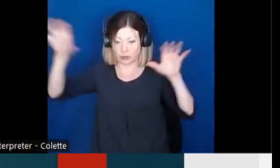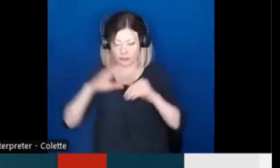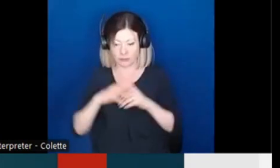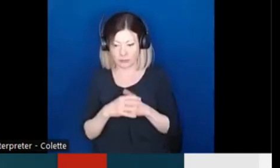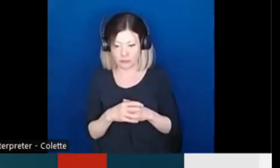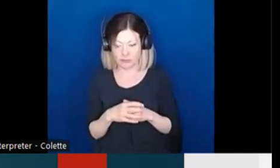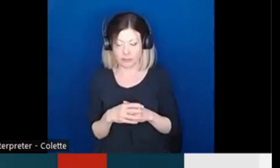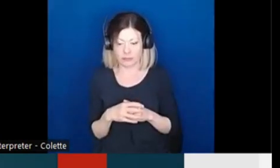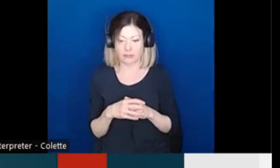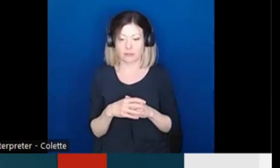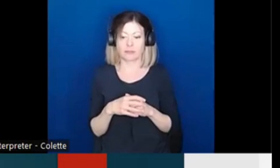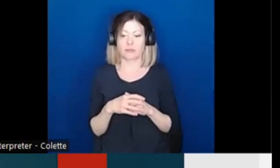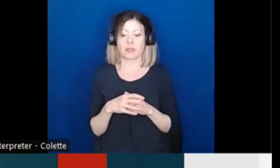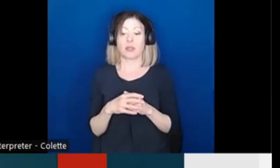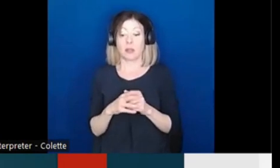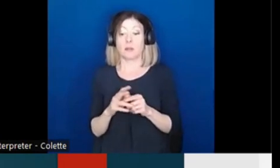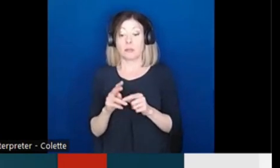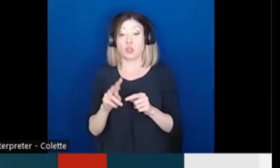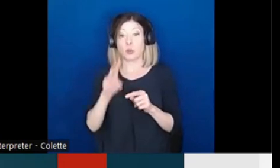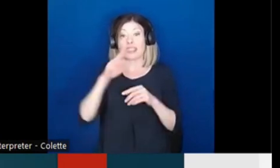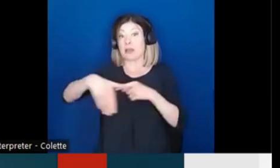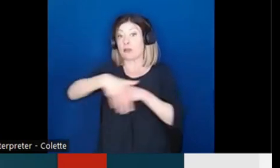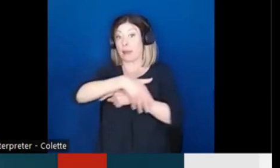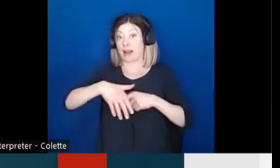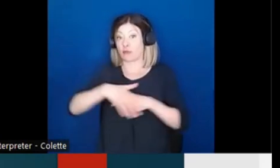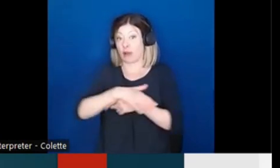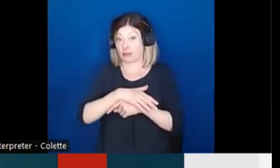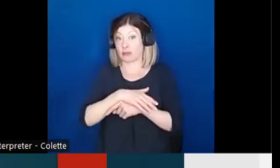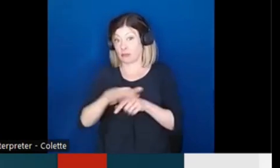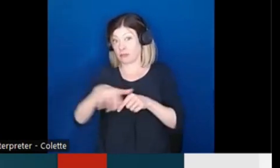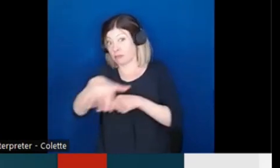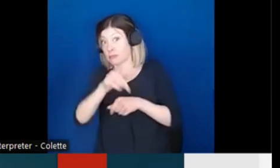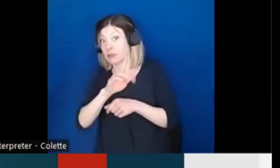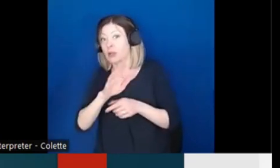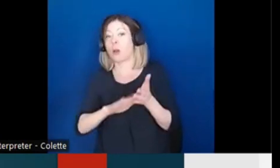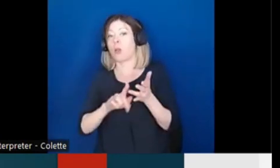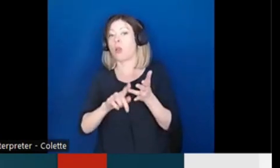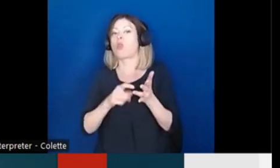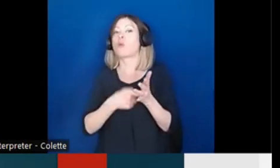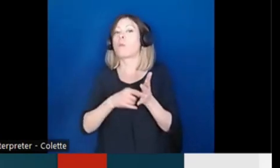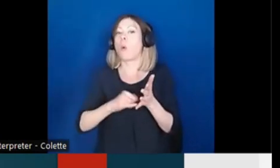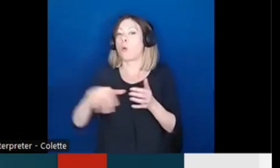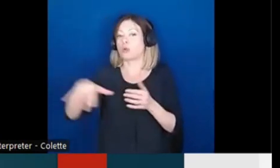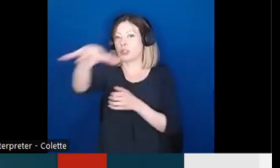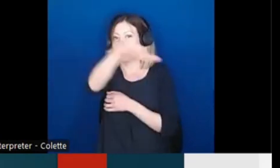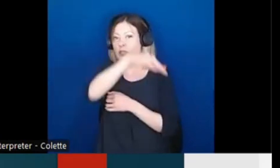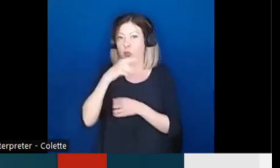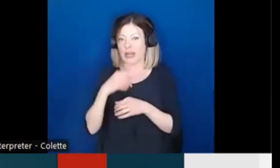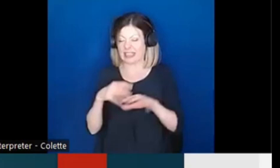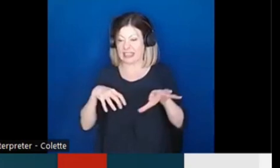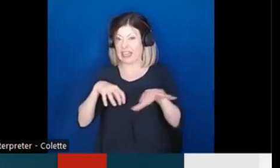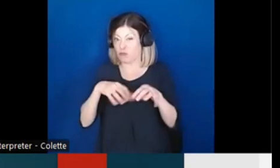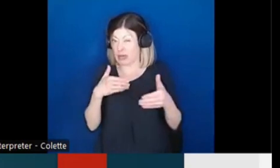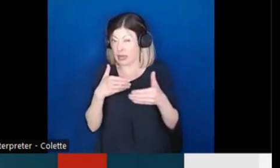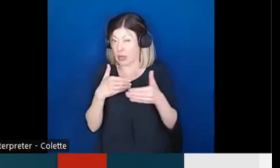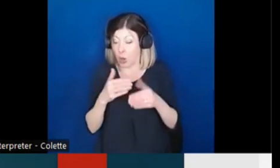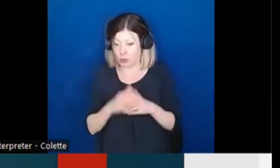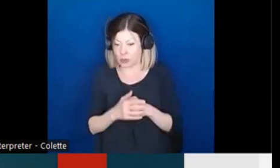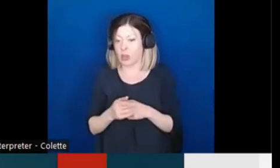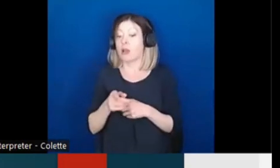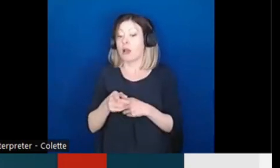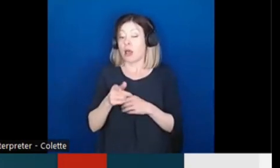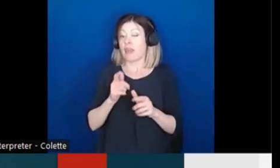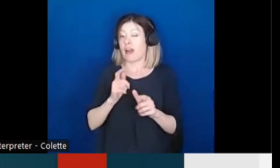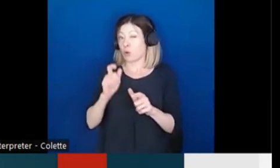being right on the edge of the moors. That picture in the left-hand corner was taken in 1855, we think.